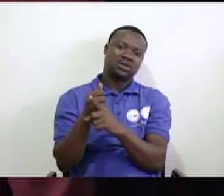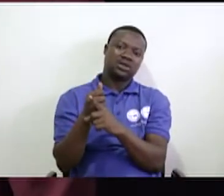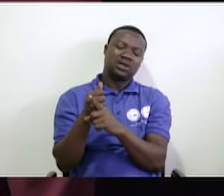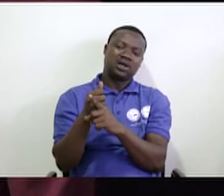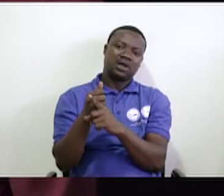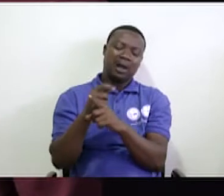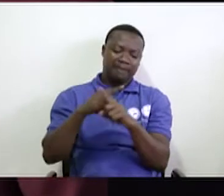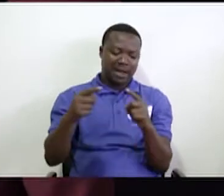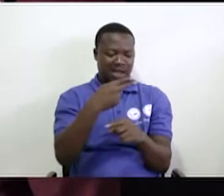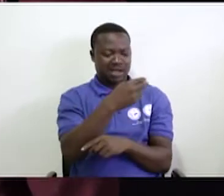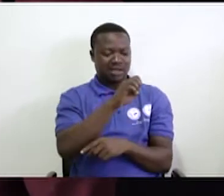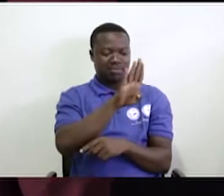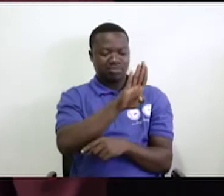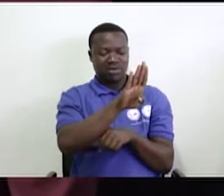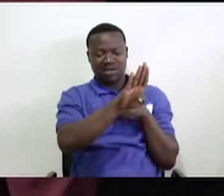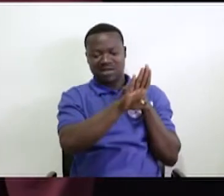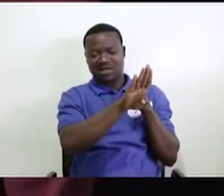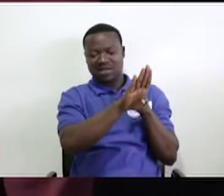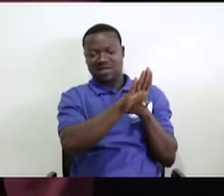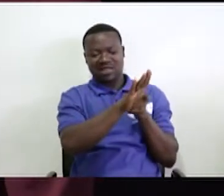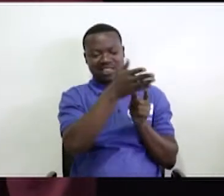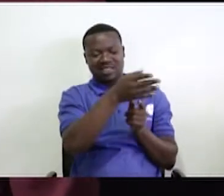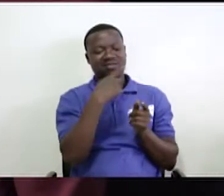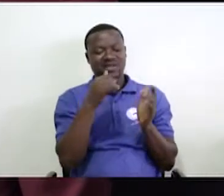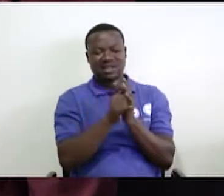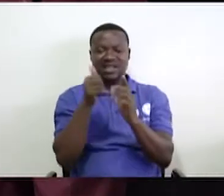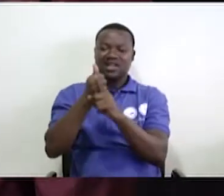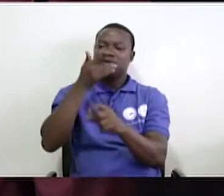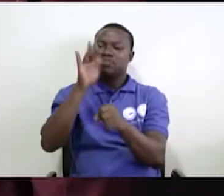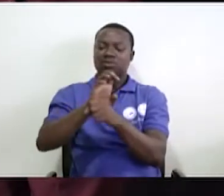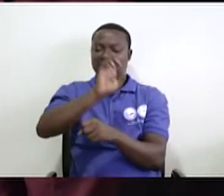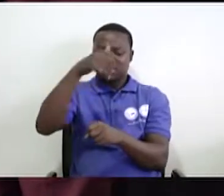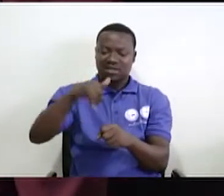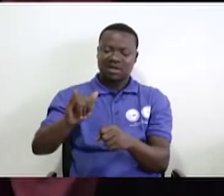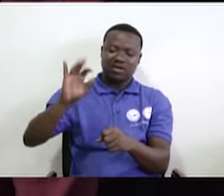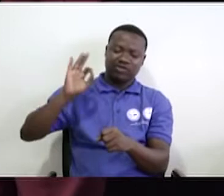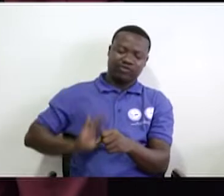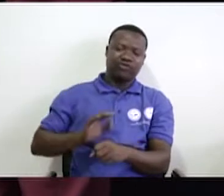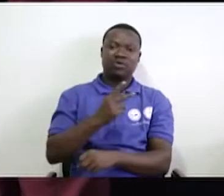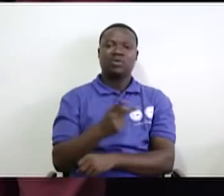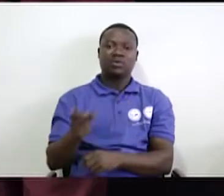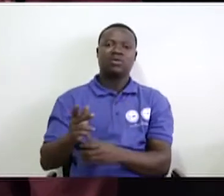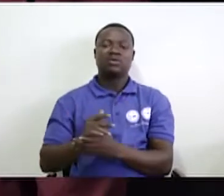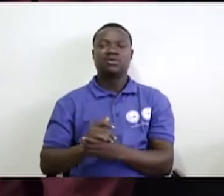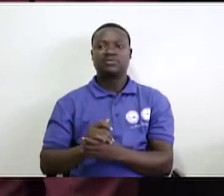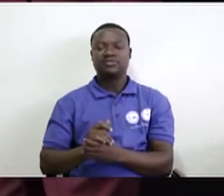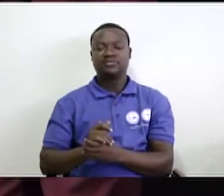But Hebrews is saying that the promised eternal inheritance. And I'm